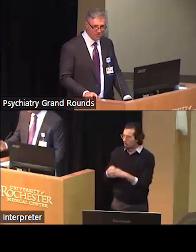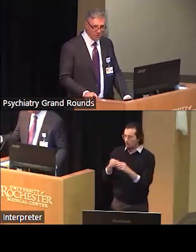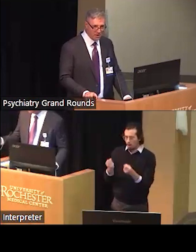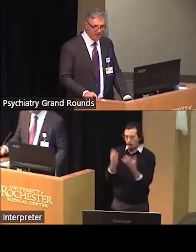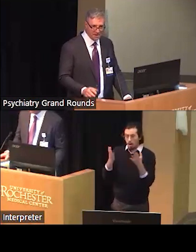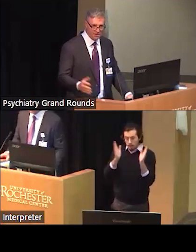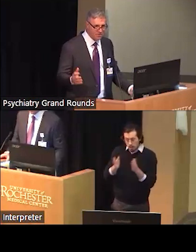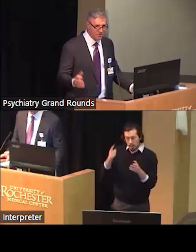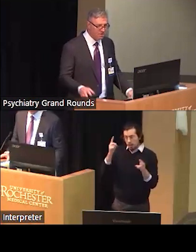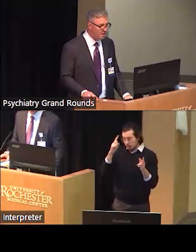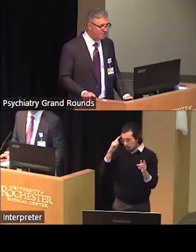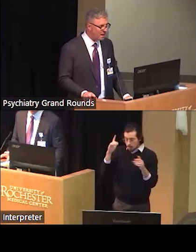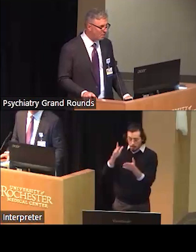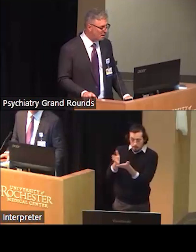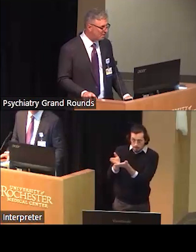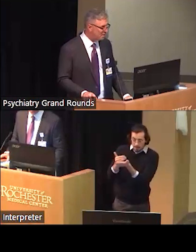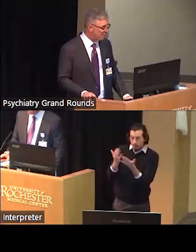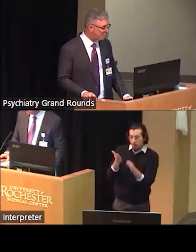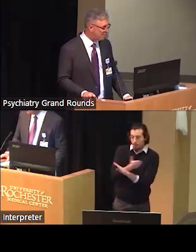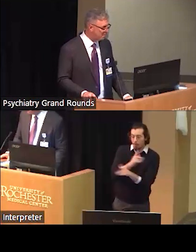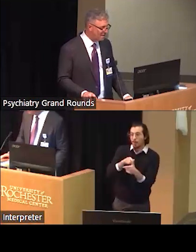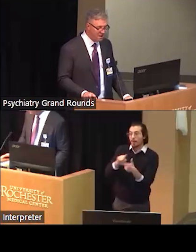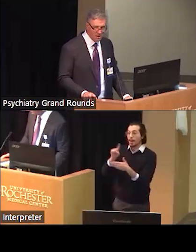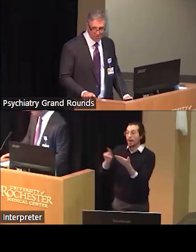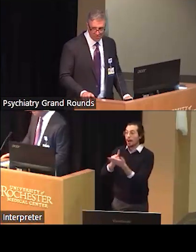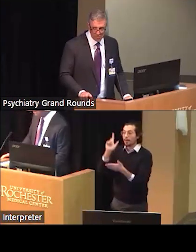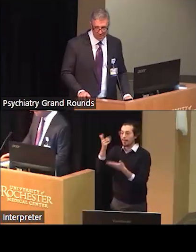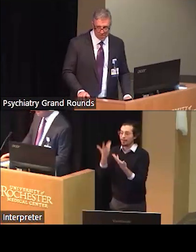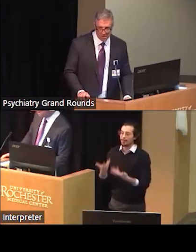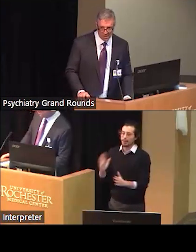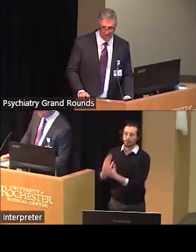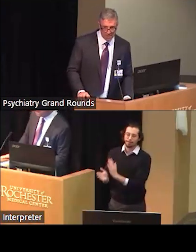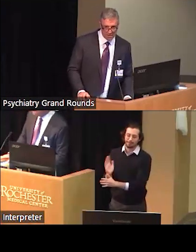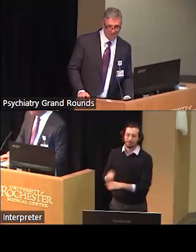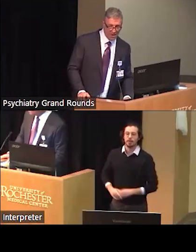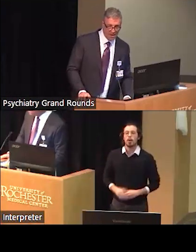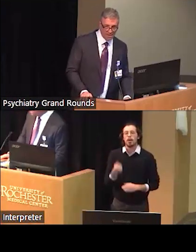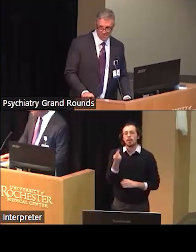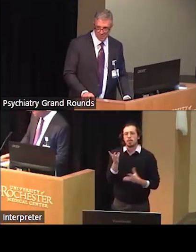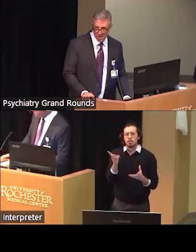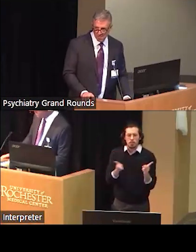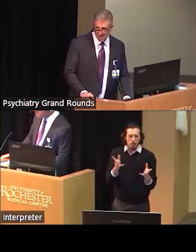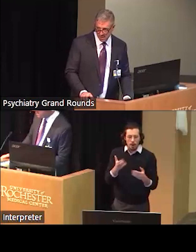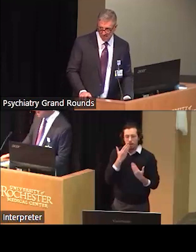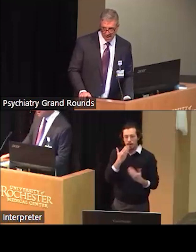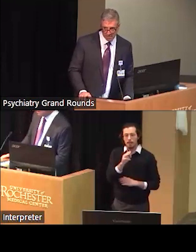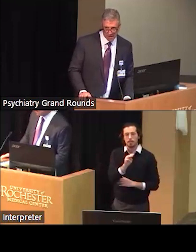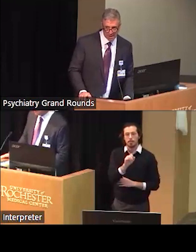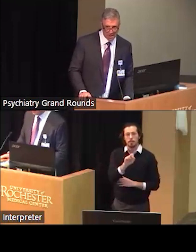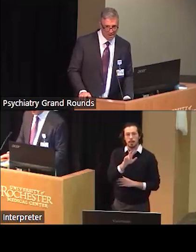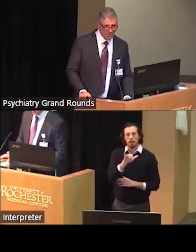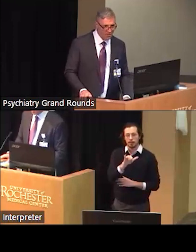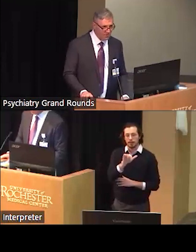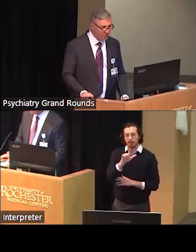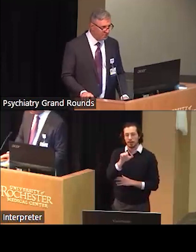toil beforehand, and sure enough, an hour later, it's over. So a few people I want to thank. Mary Lee